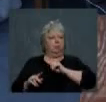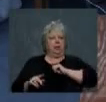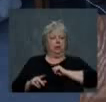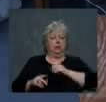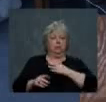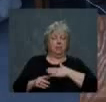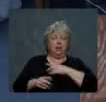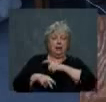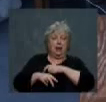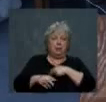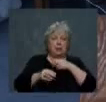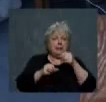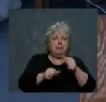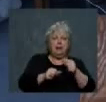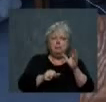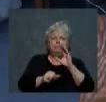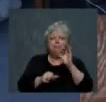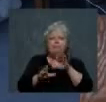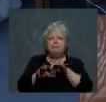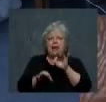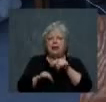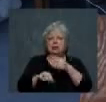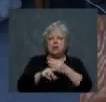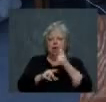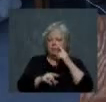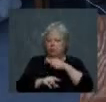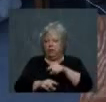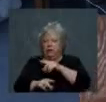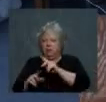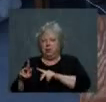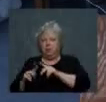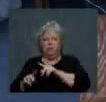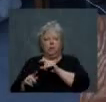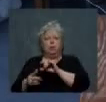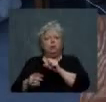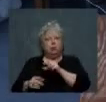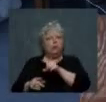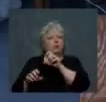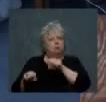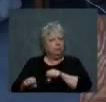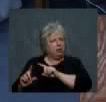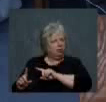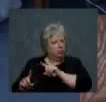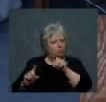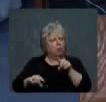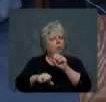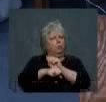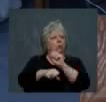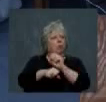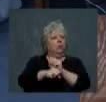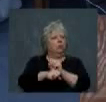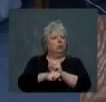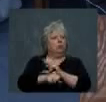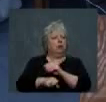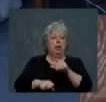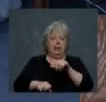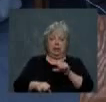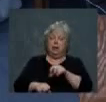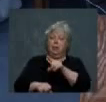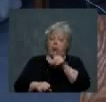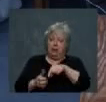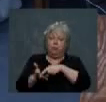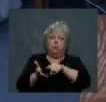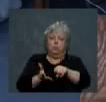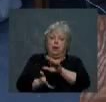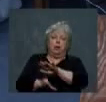my time finding them jobs where they can go to work. And yes, they need to pay their way.